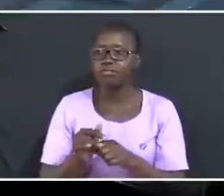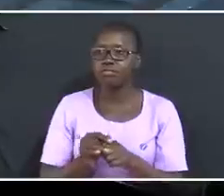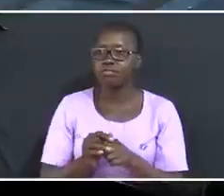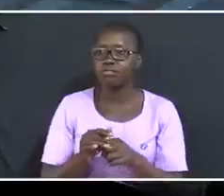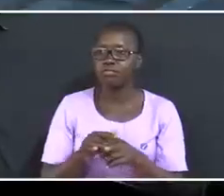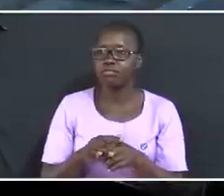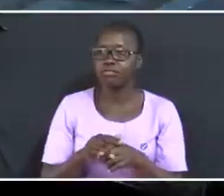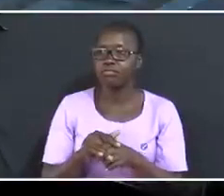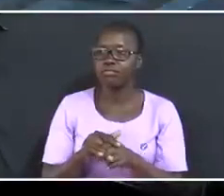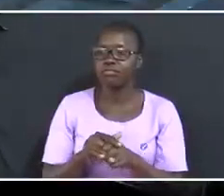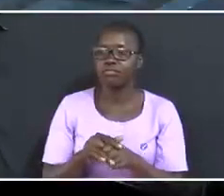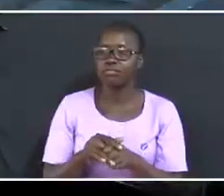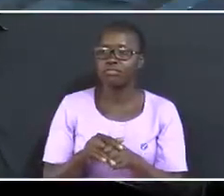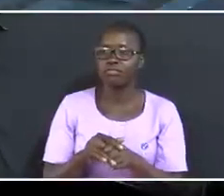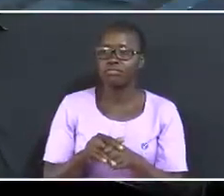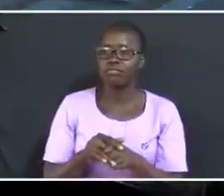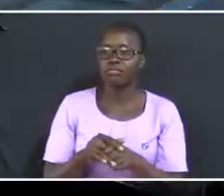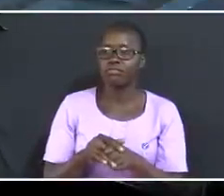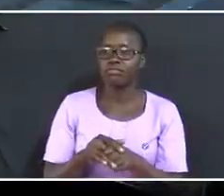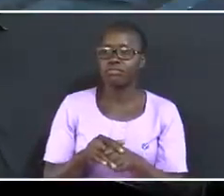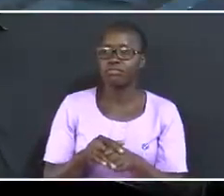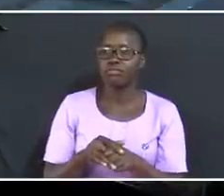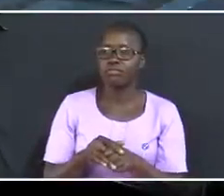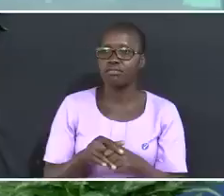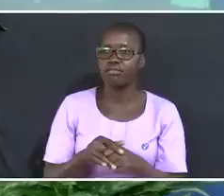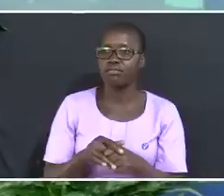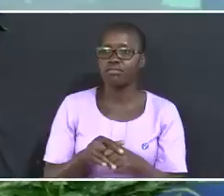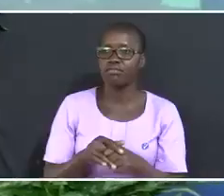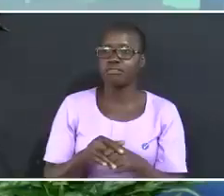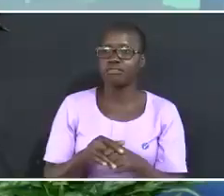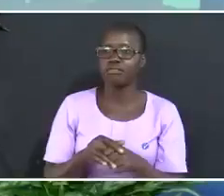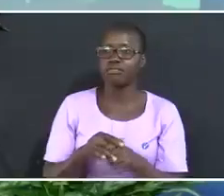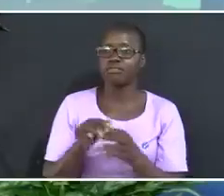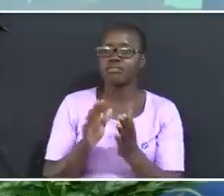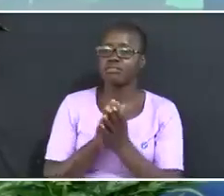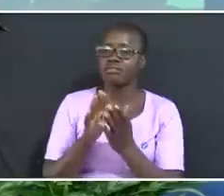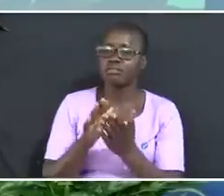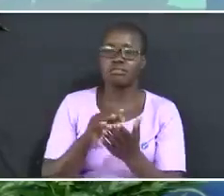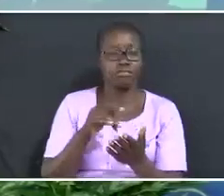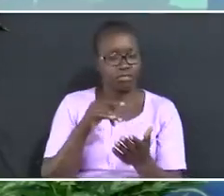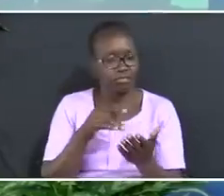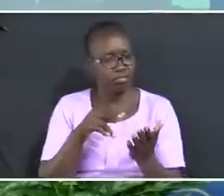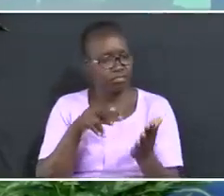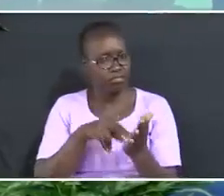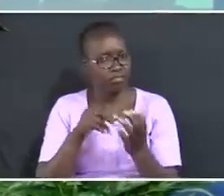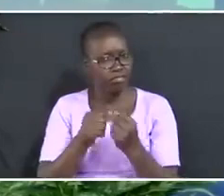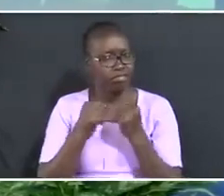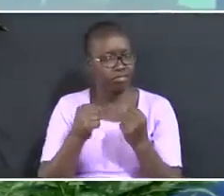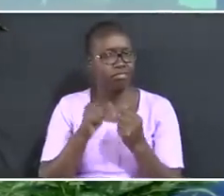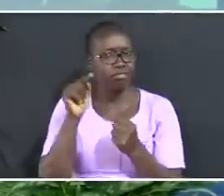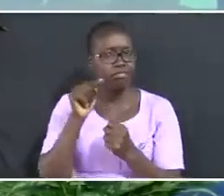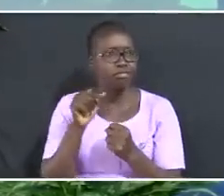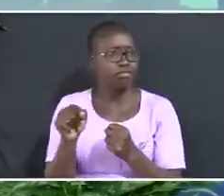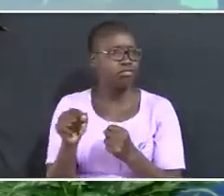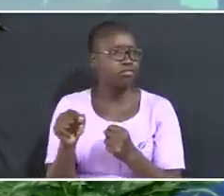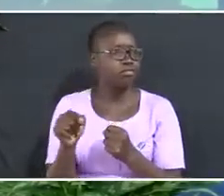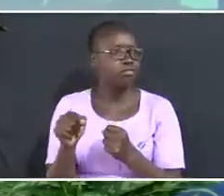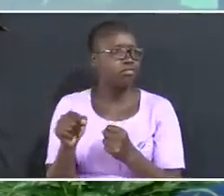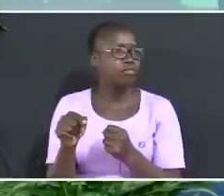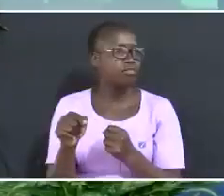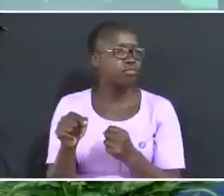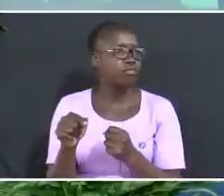Let me read from mine. It says, stand fast, therefore.